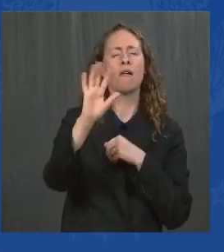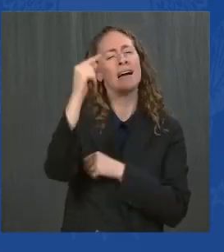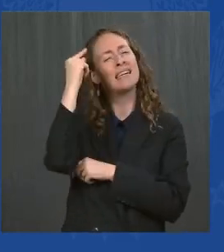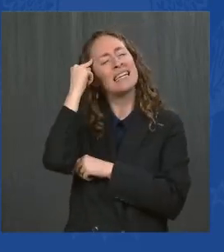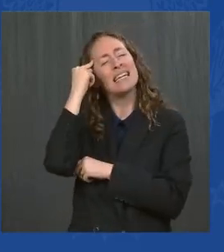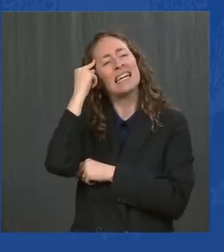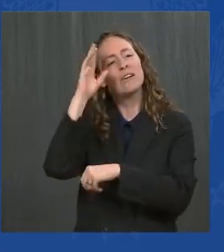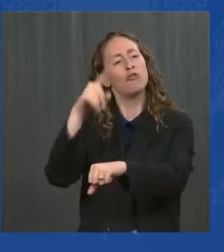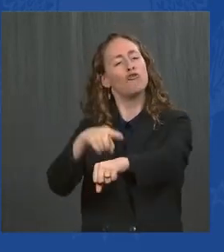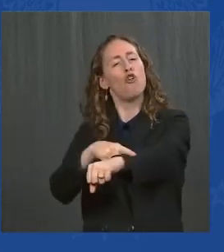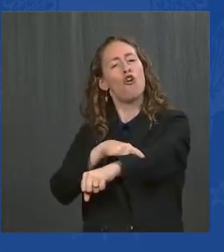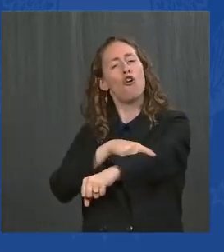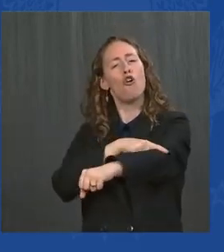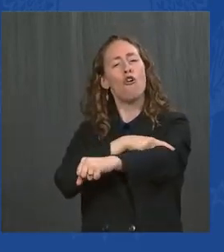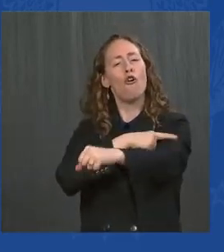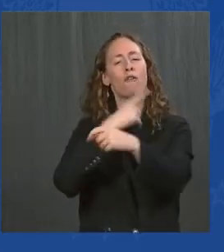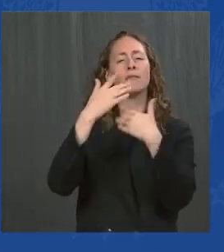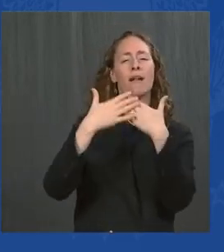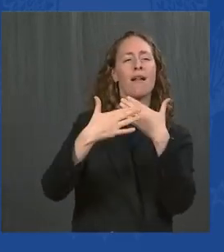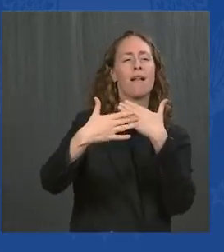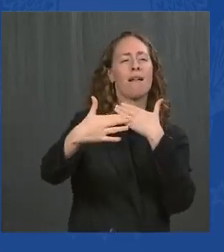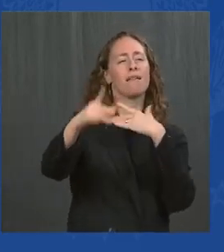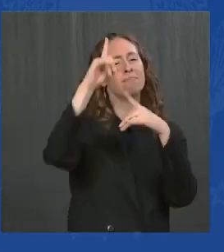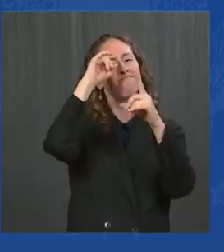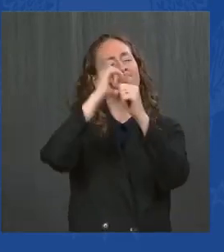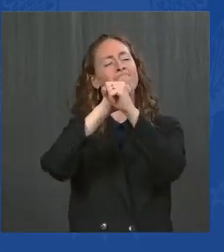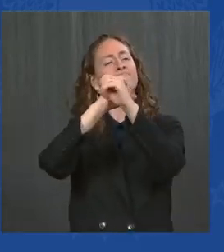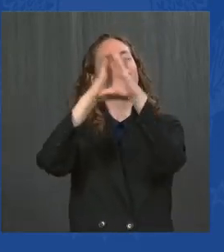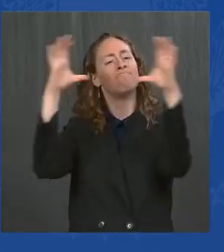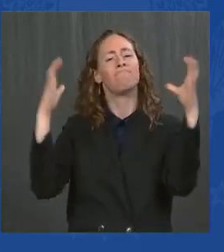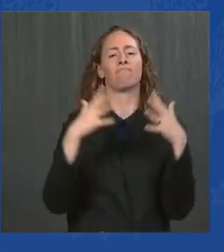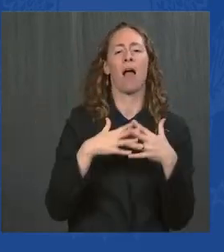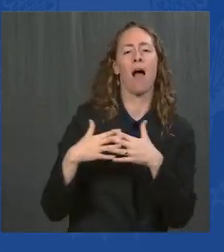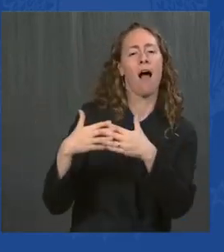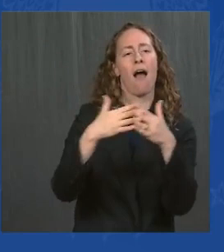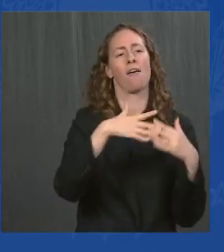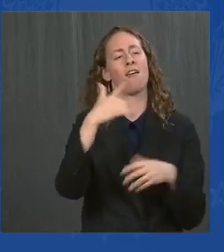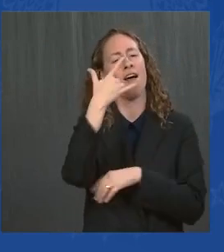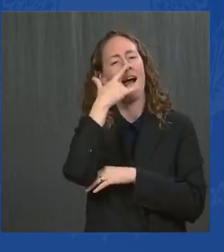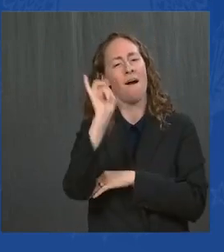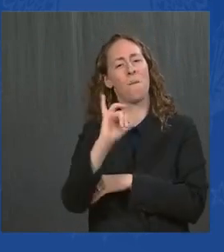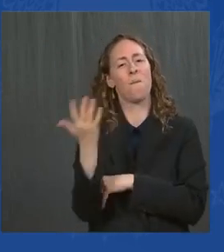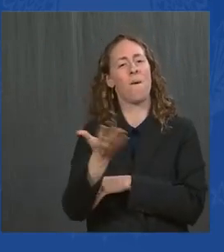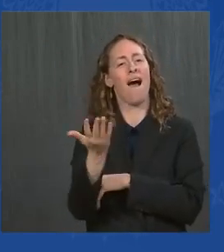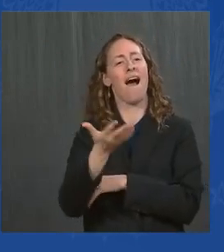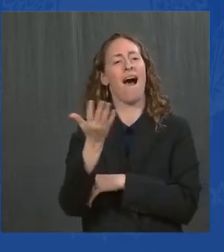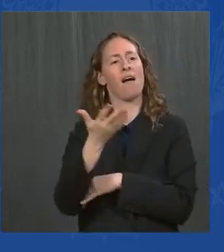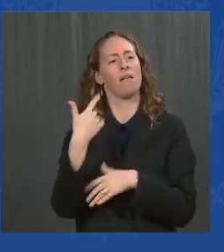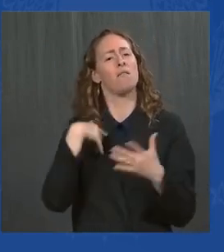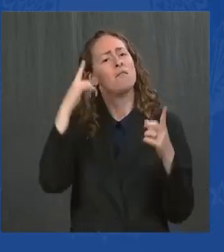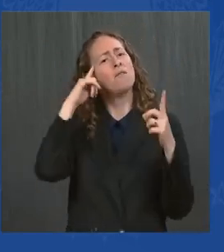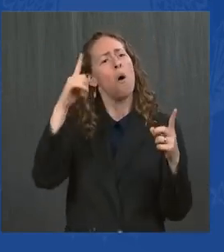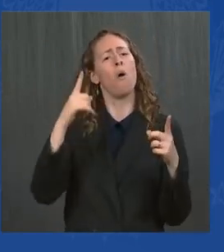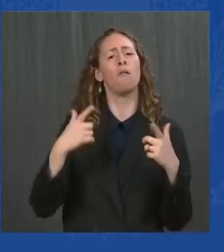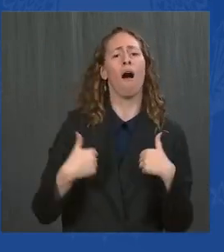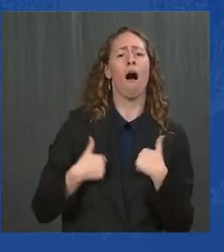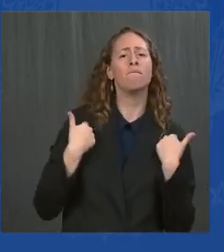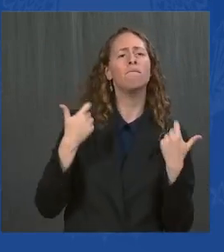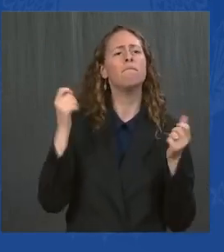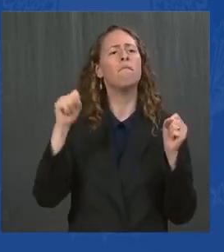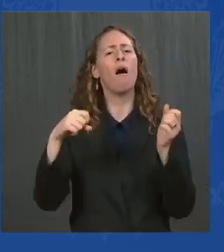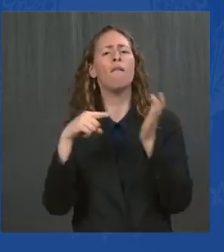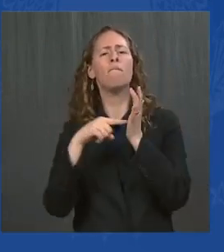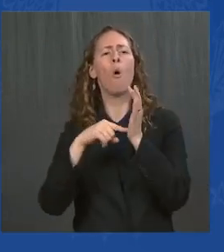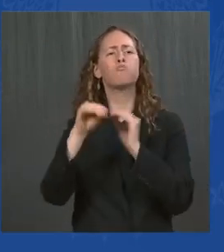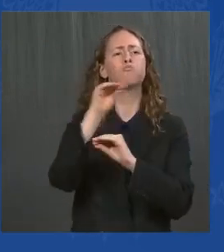long-term prosperity we're talking about lowering the cost of living for families, creating millions of good-paying jobs for